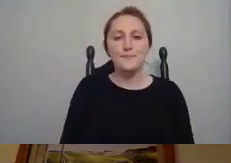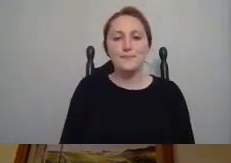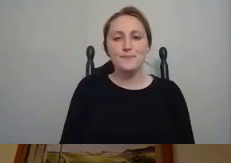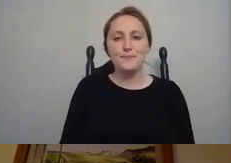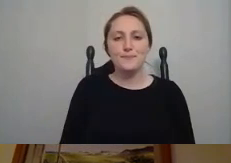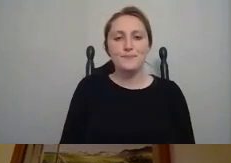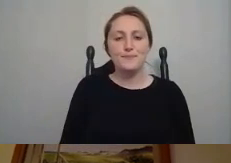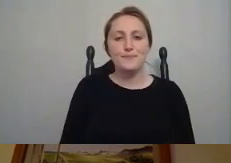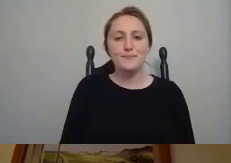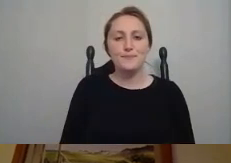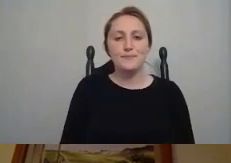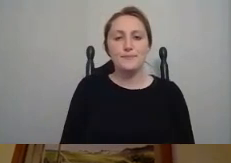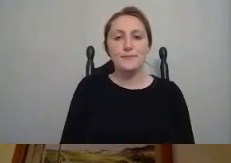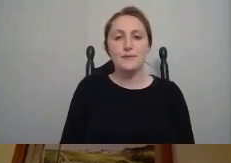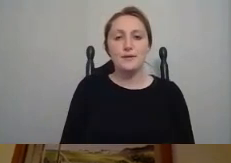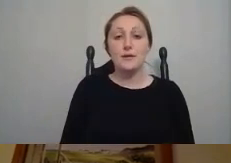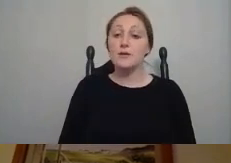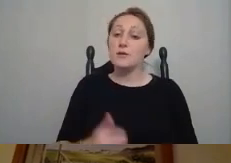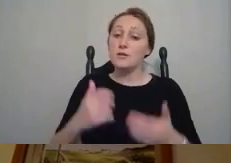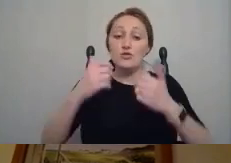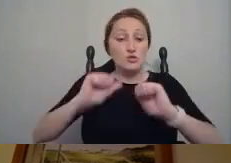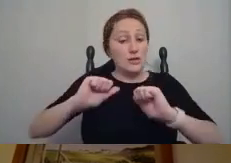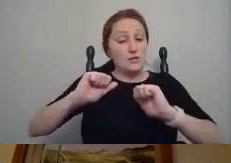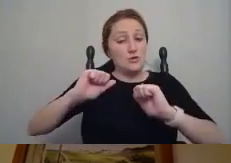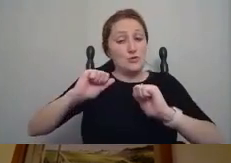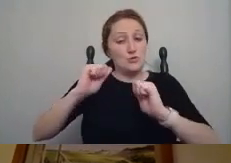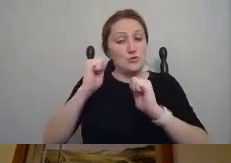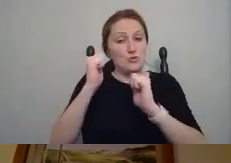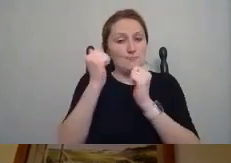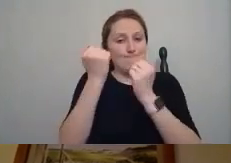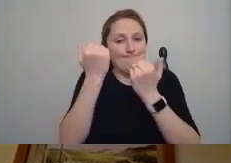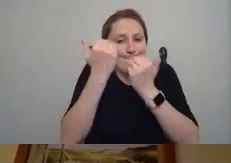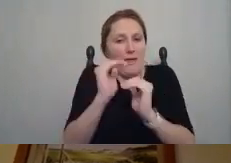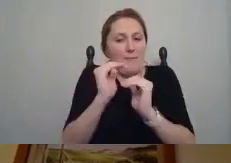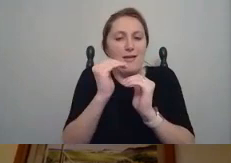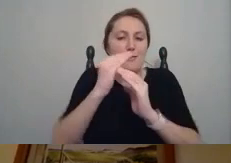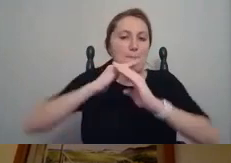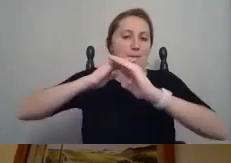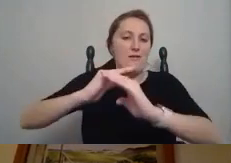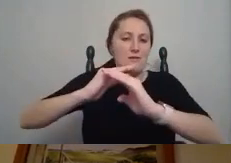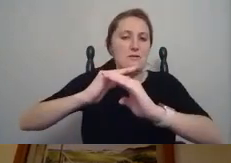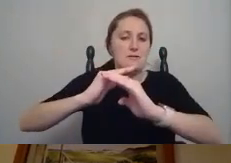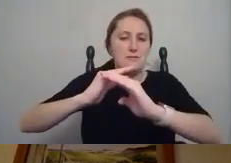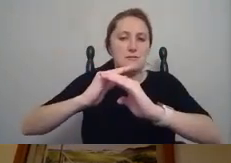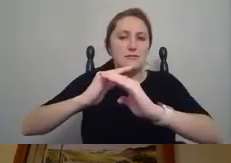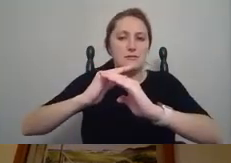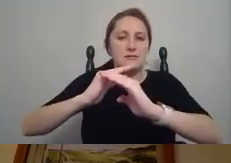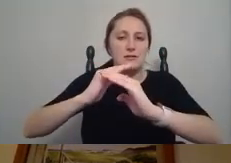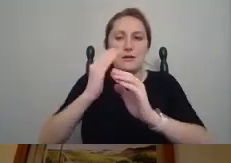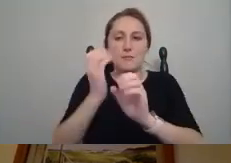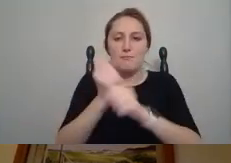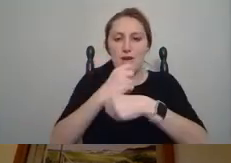so that there's no, we're going to try and minimize the barriers to making this work for everybody starting on August